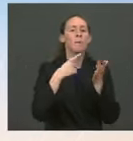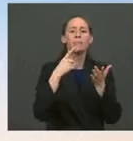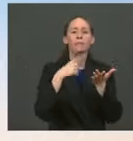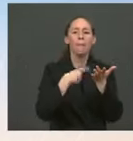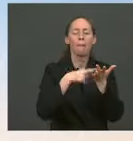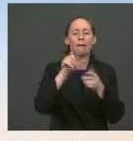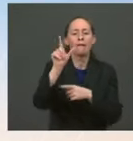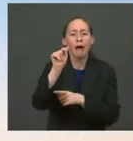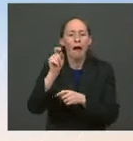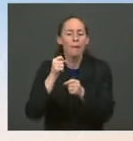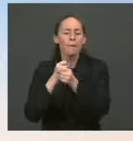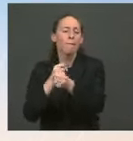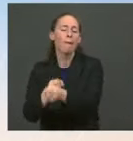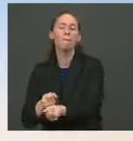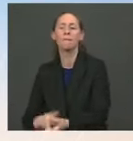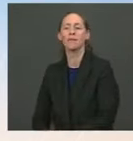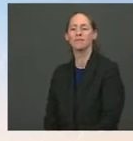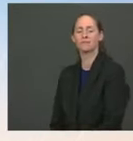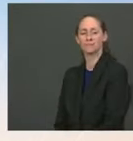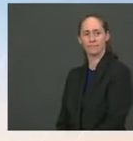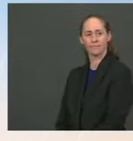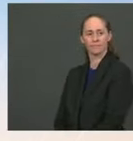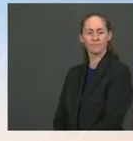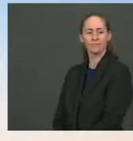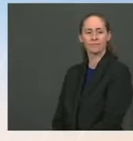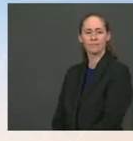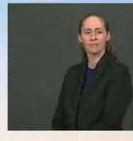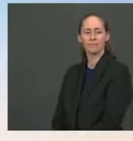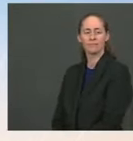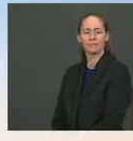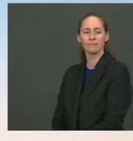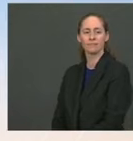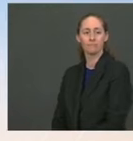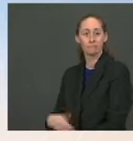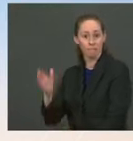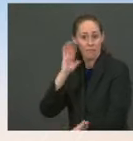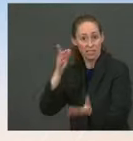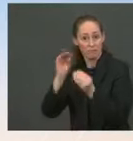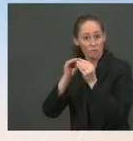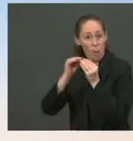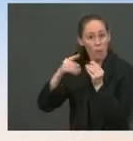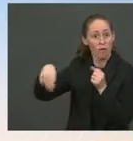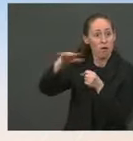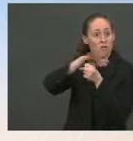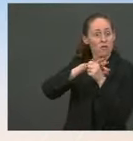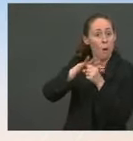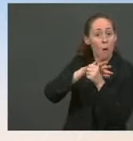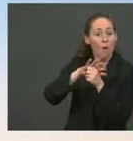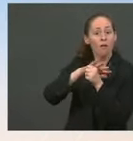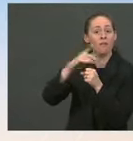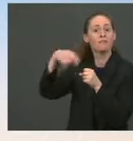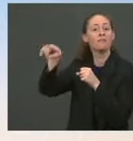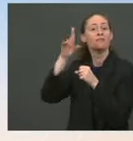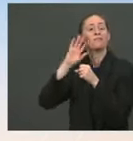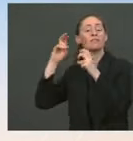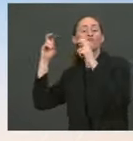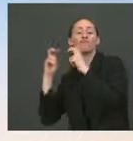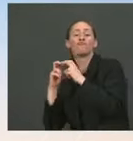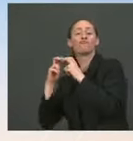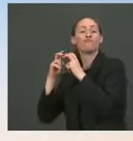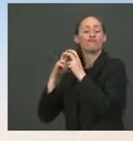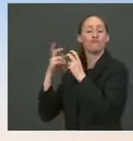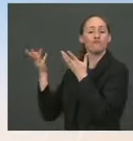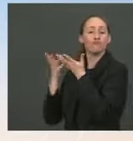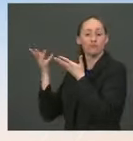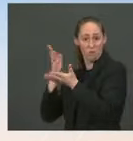And do you expect him to be doing more of these local TV interviews as part of his sales pitch for infrastructure? Yes, we do. I don't have